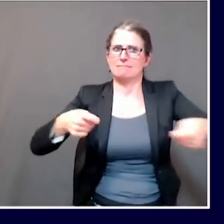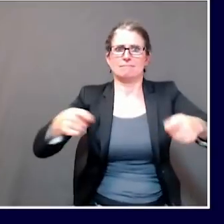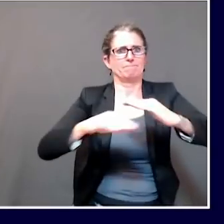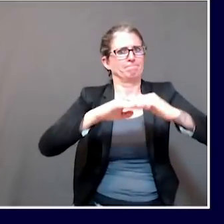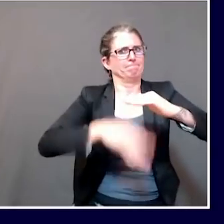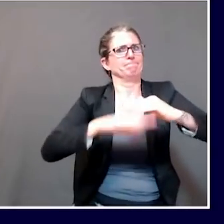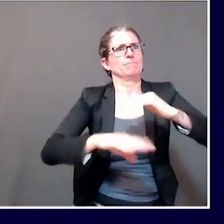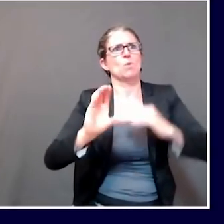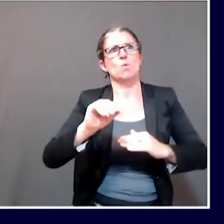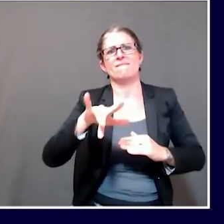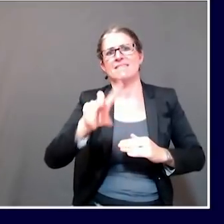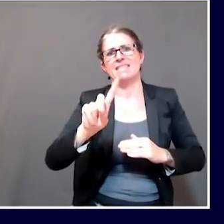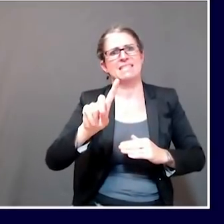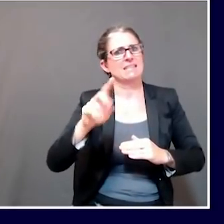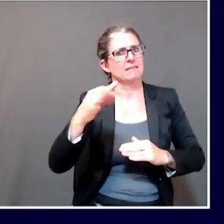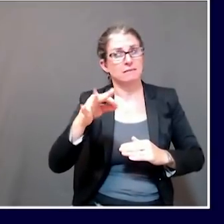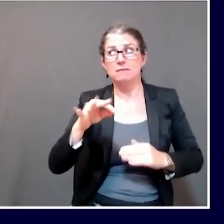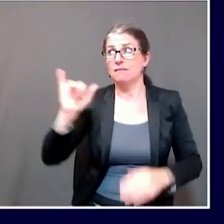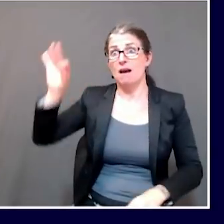that.